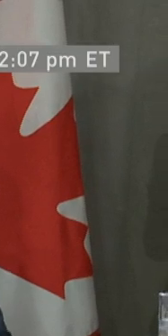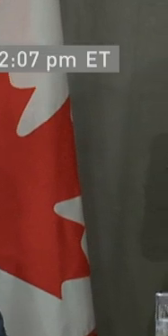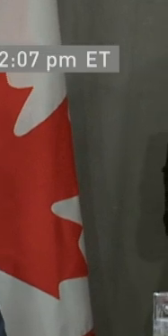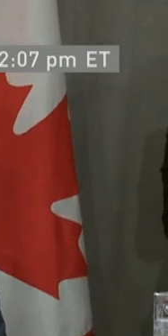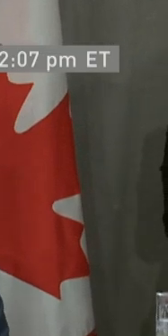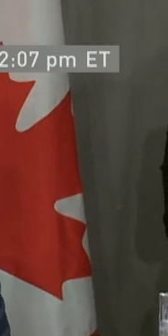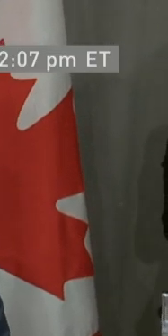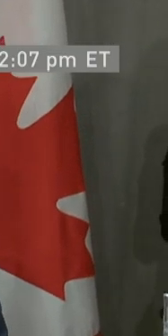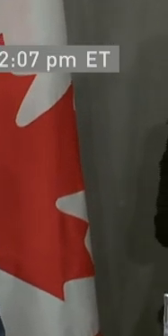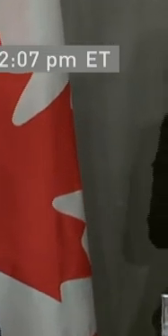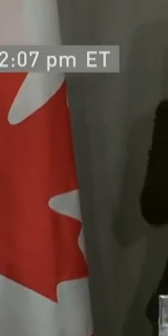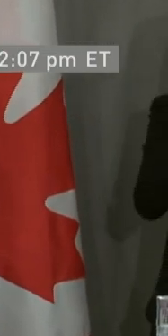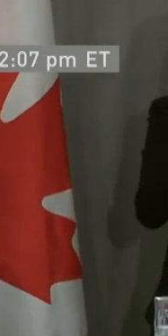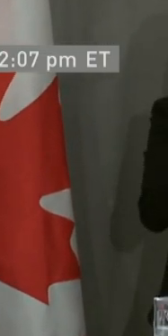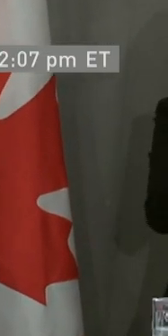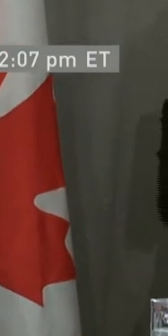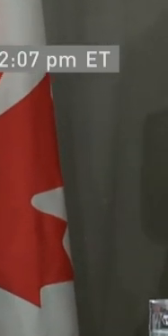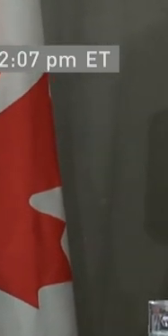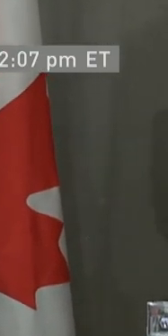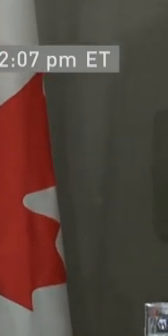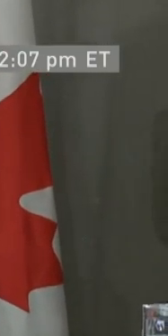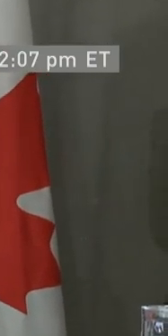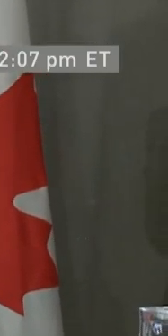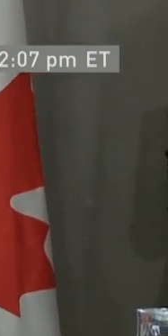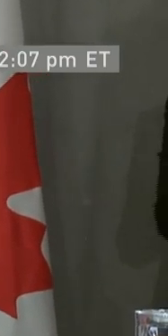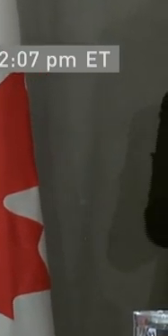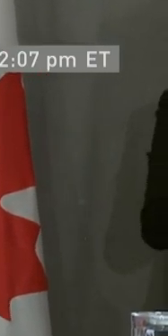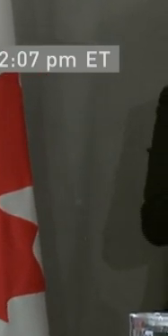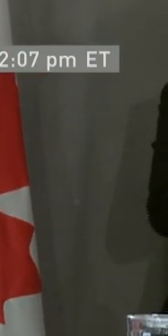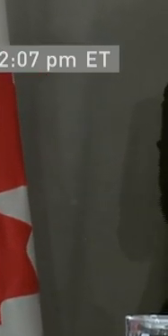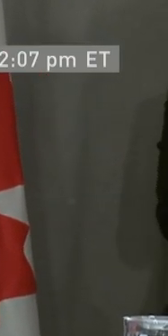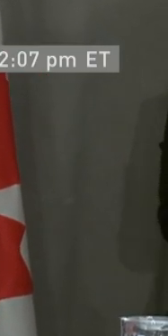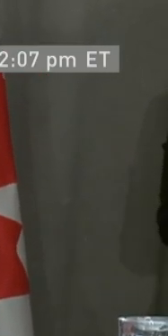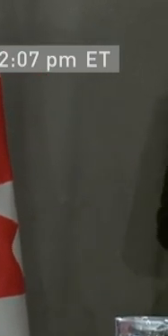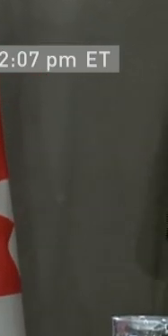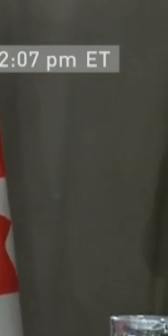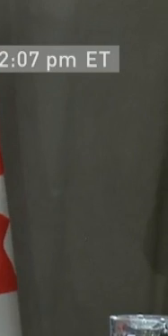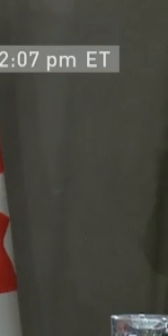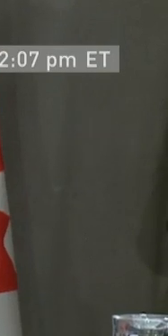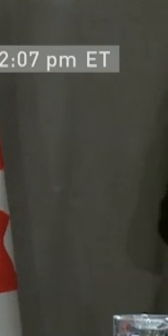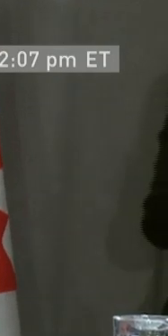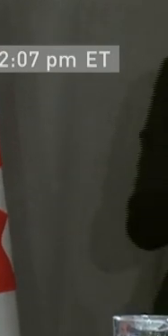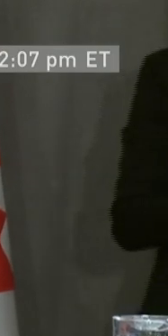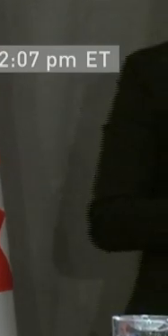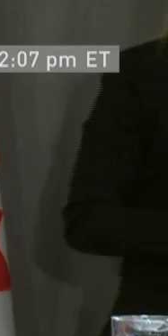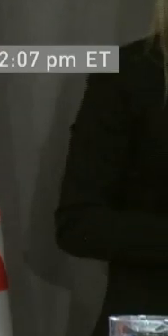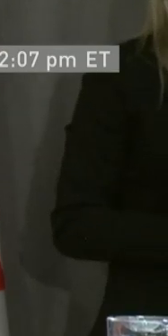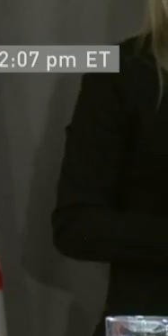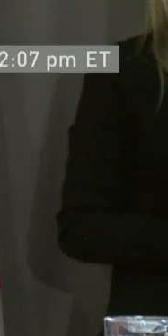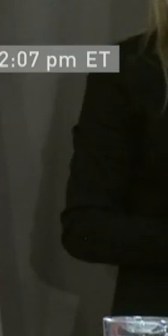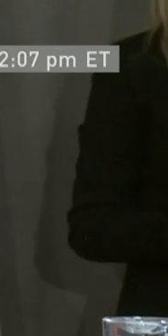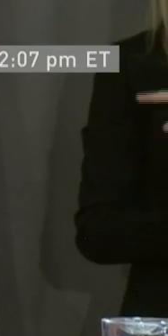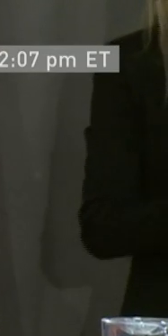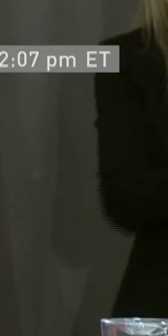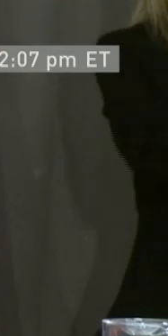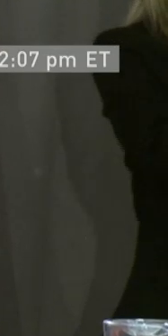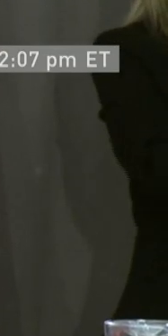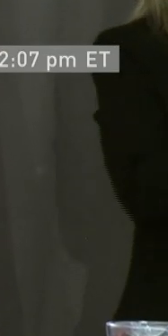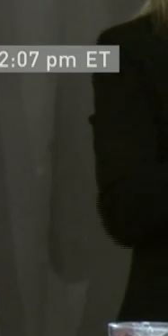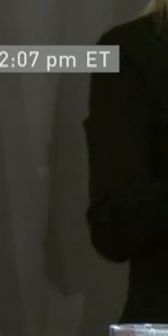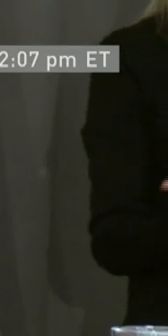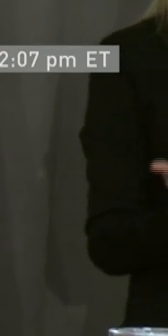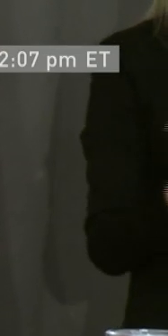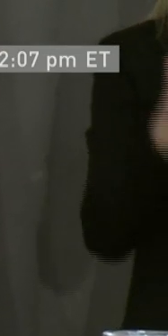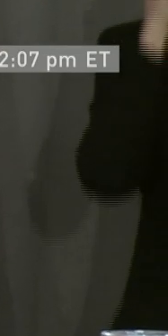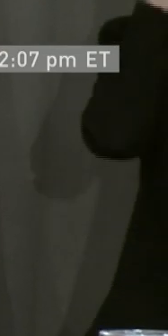Well, thank you. And let me just answer Bill's question, Bill Curry's question, just before I turn to yours, because they